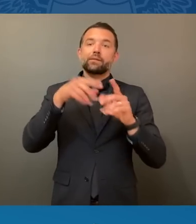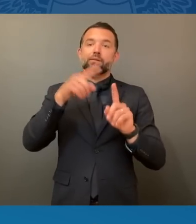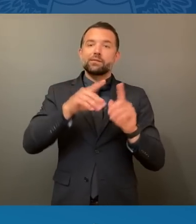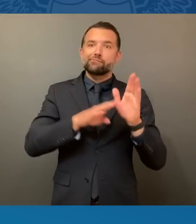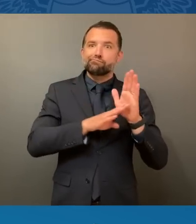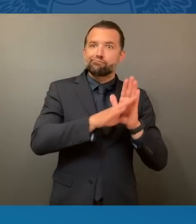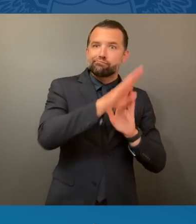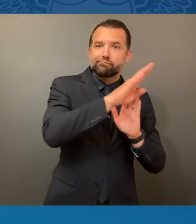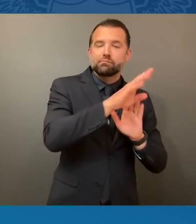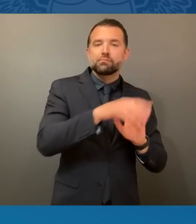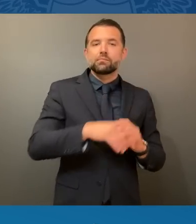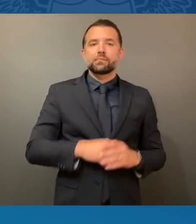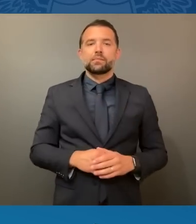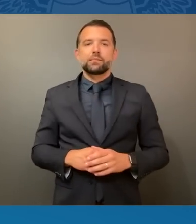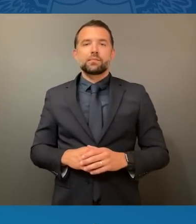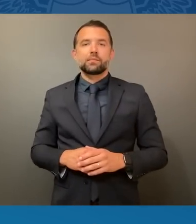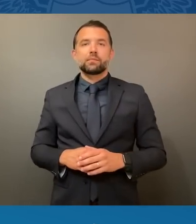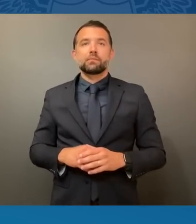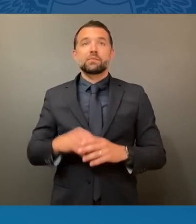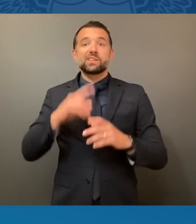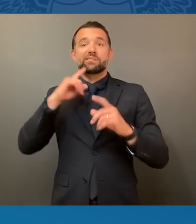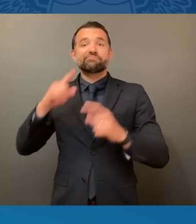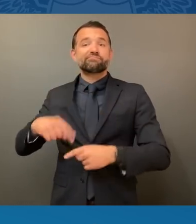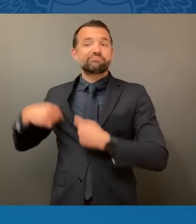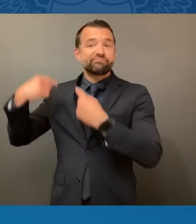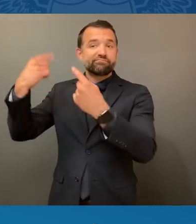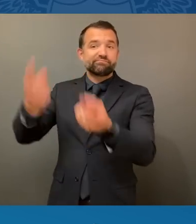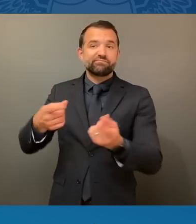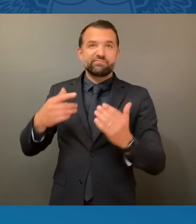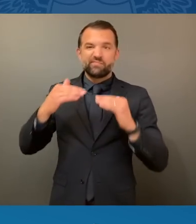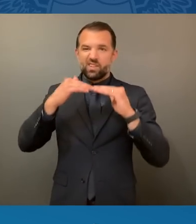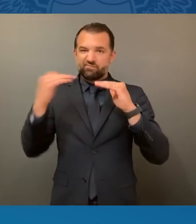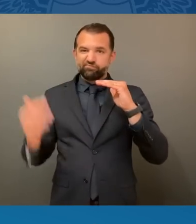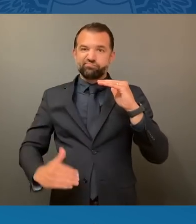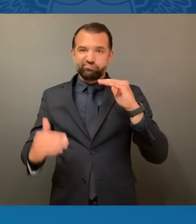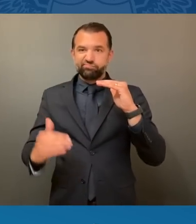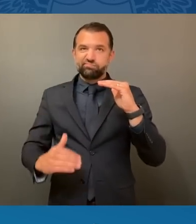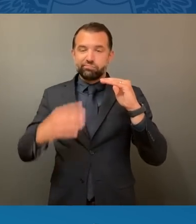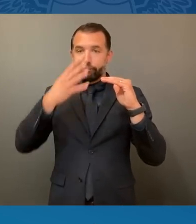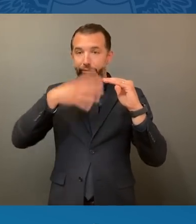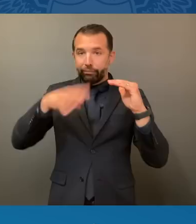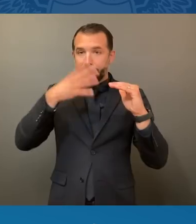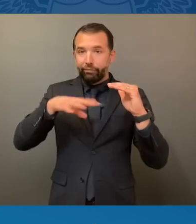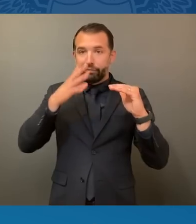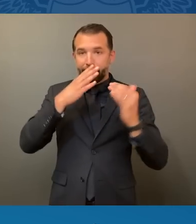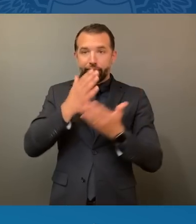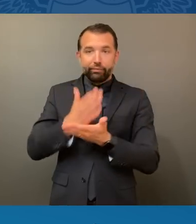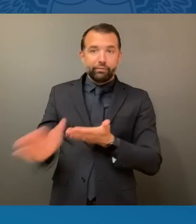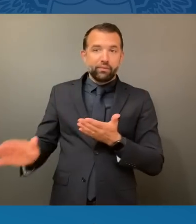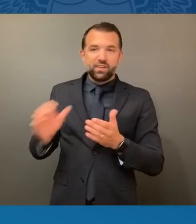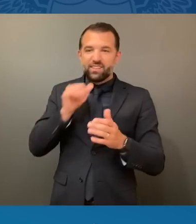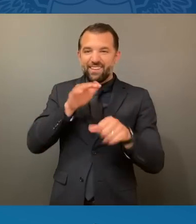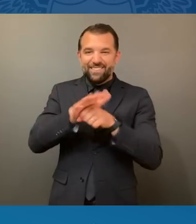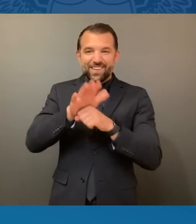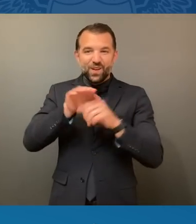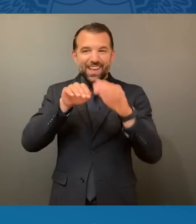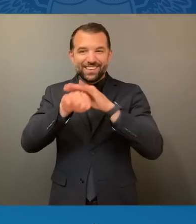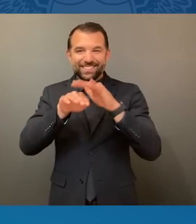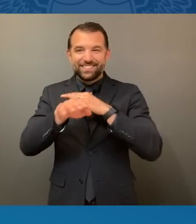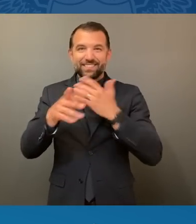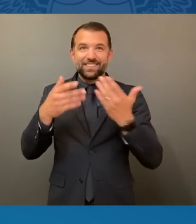ways addressing what have been long-standing disparities because of inadequate access, no access to this kind of